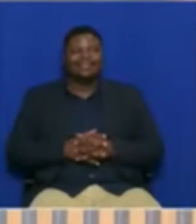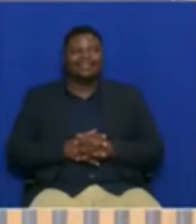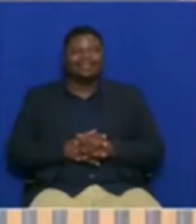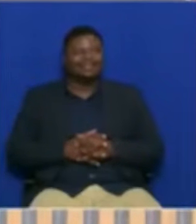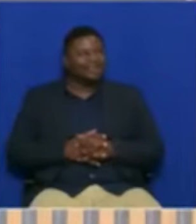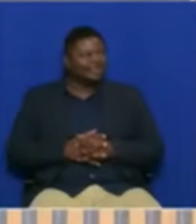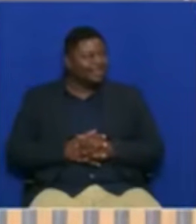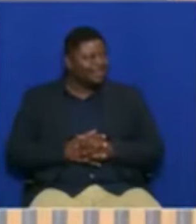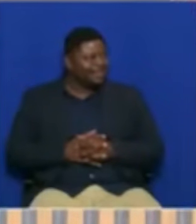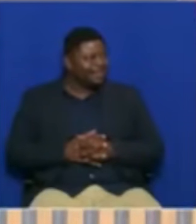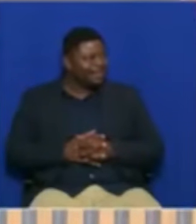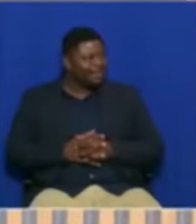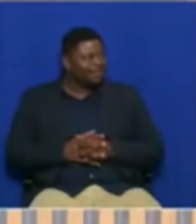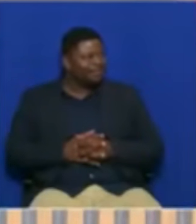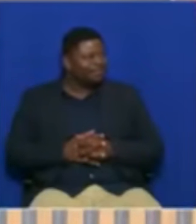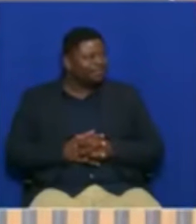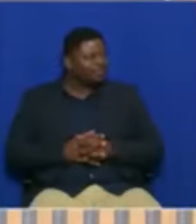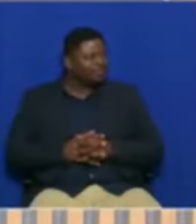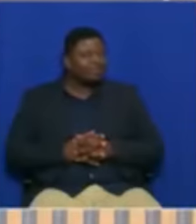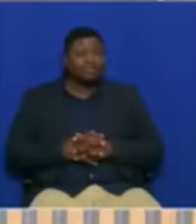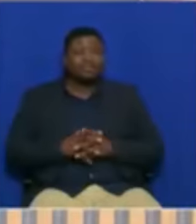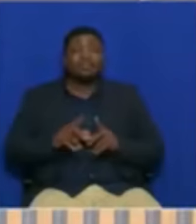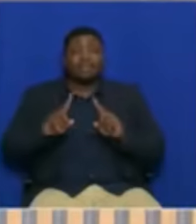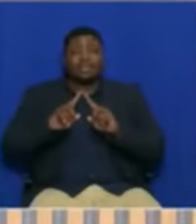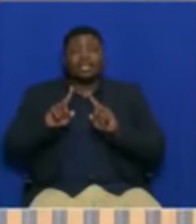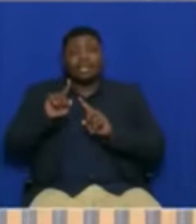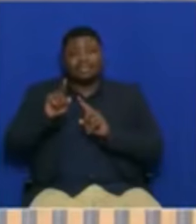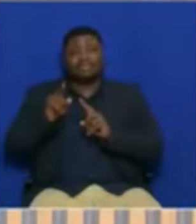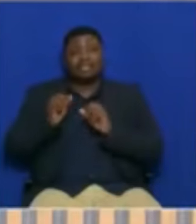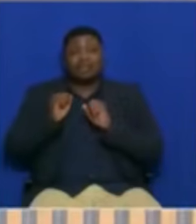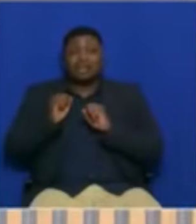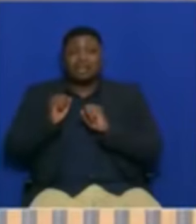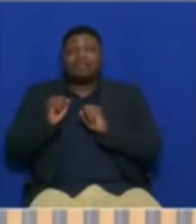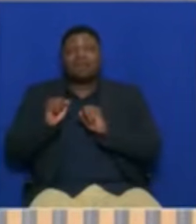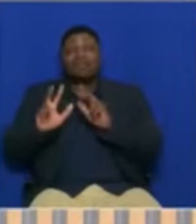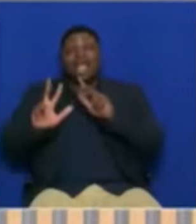That's still your affidavit that we had looked at.